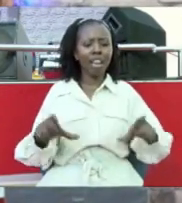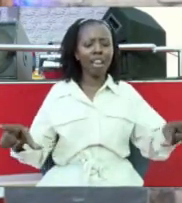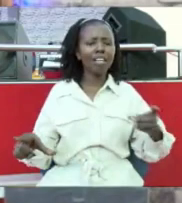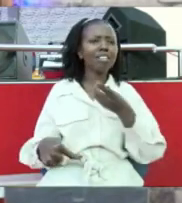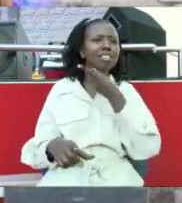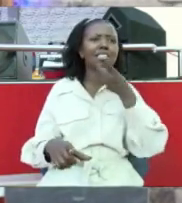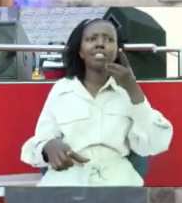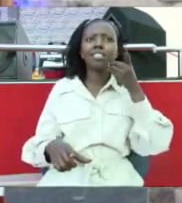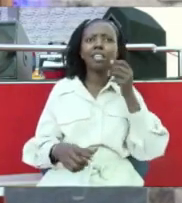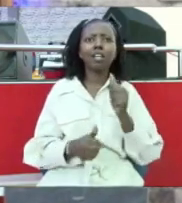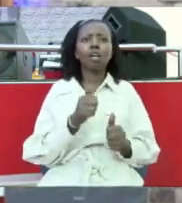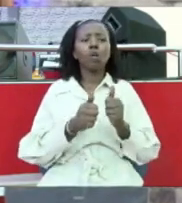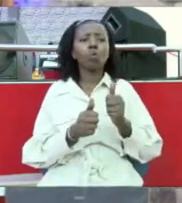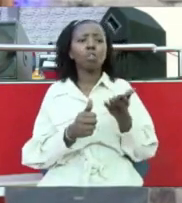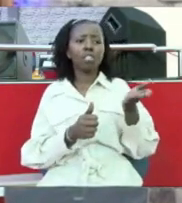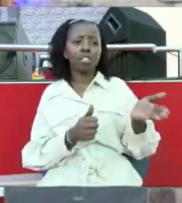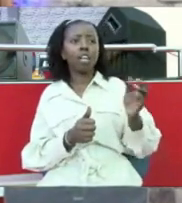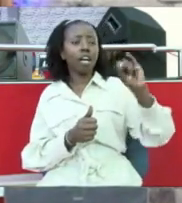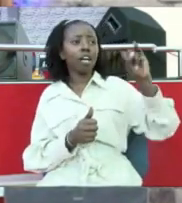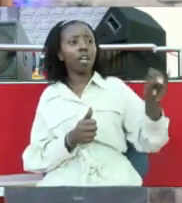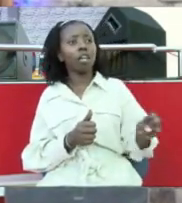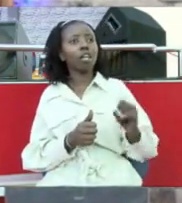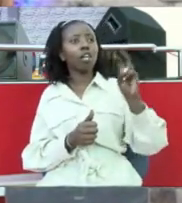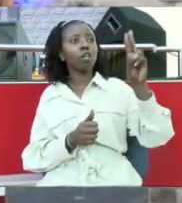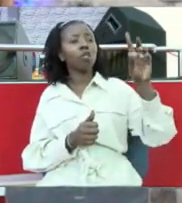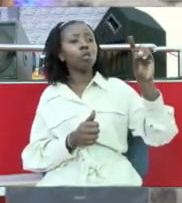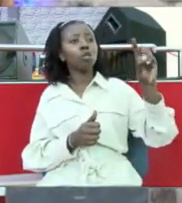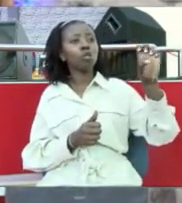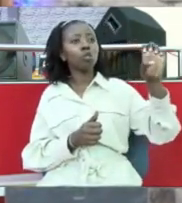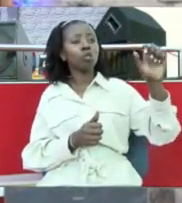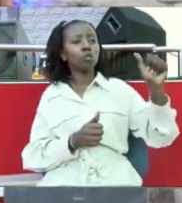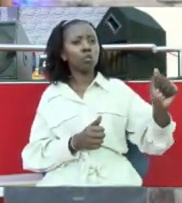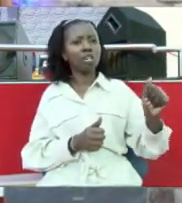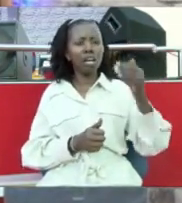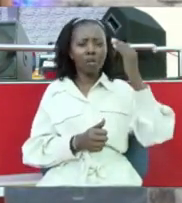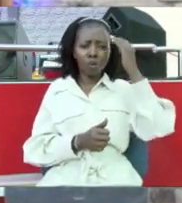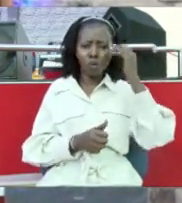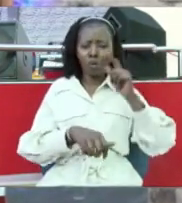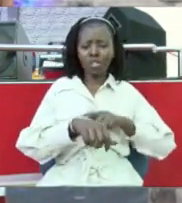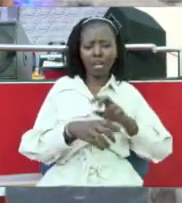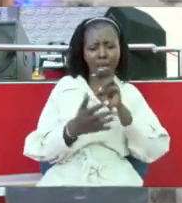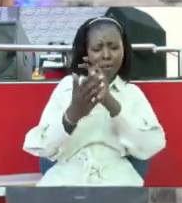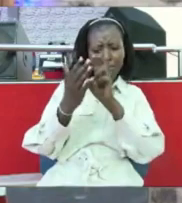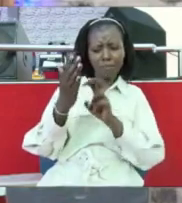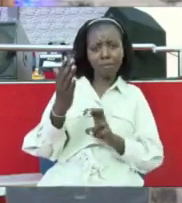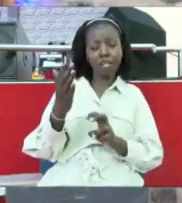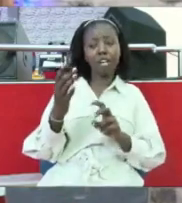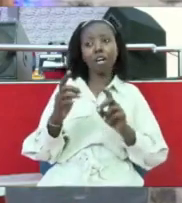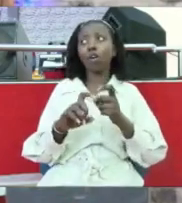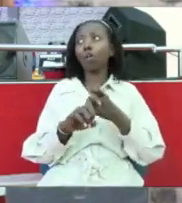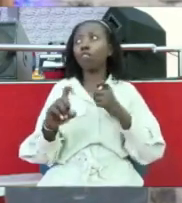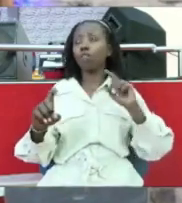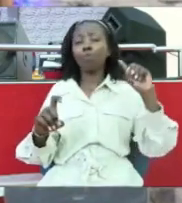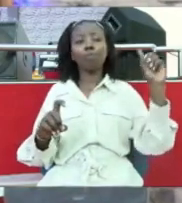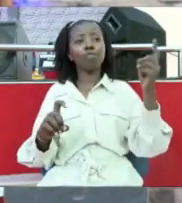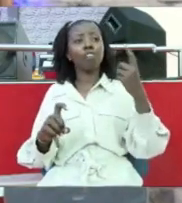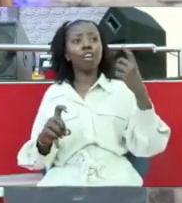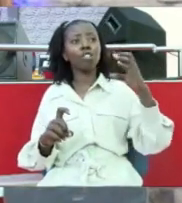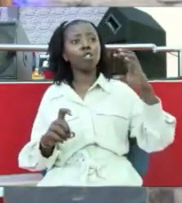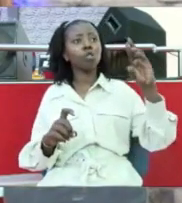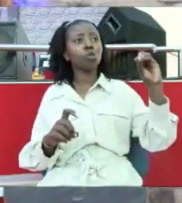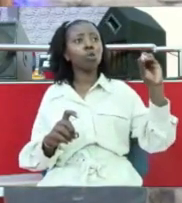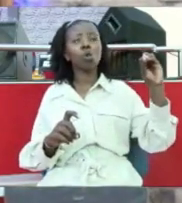njaa. Which has hit Judea. Ambaye imefanyika pale Judea. And you know when you read it from 1 Corinthians, you might not understand